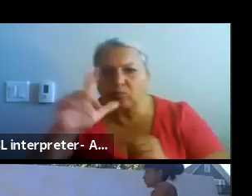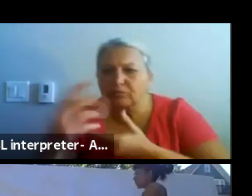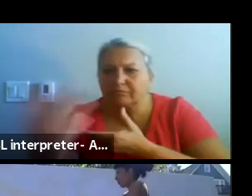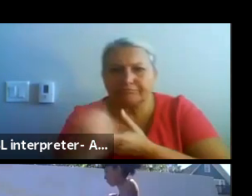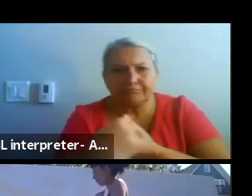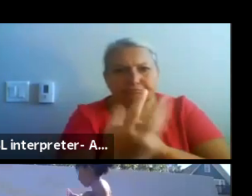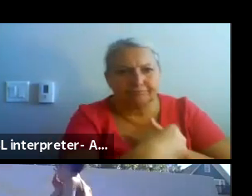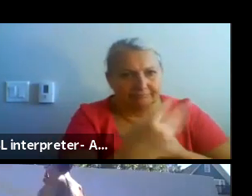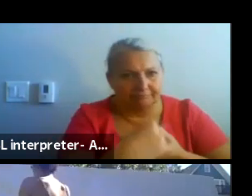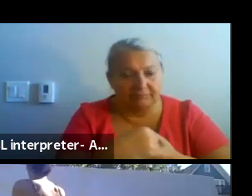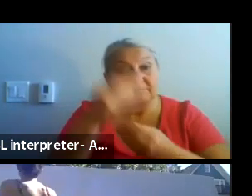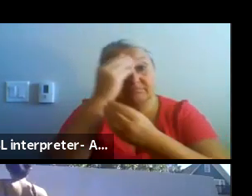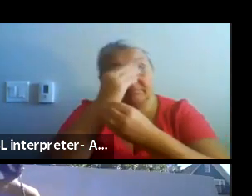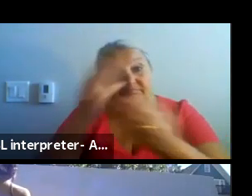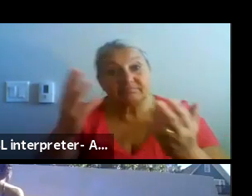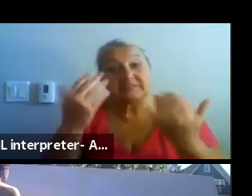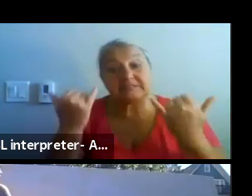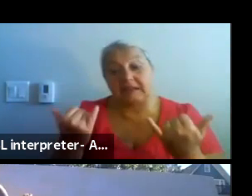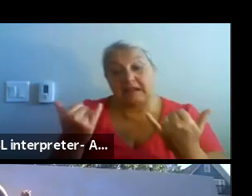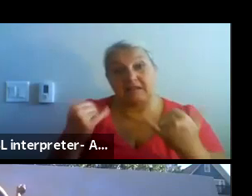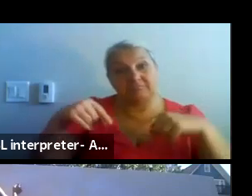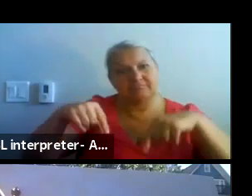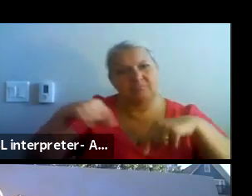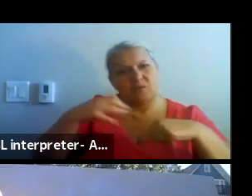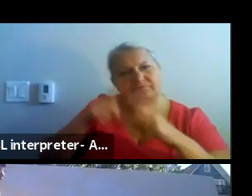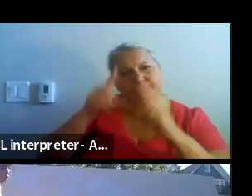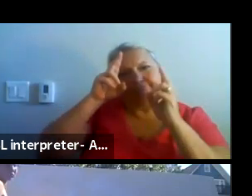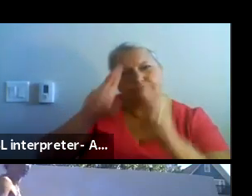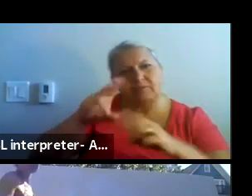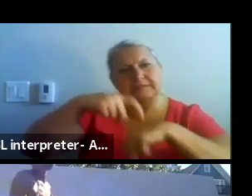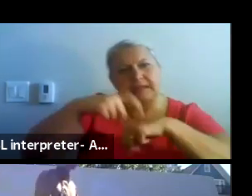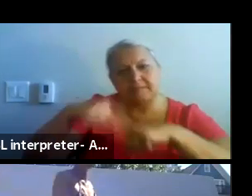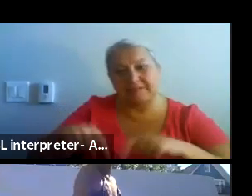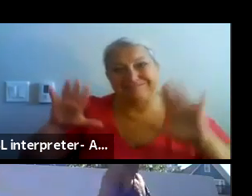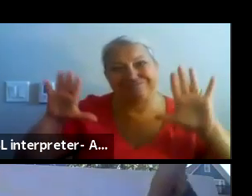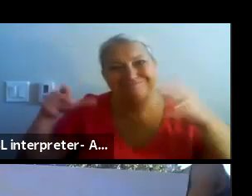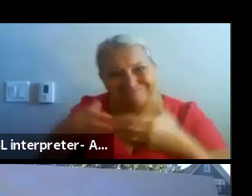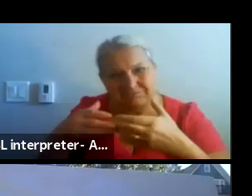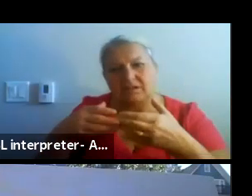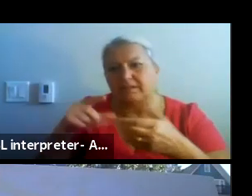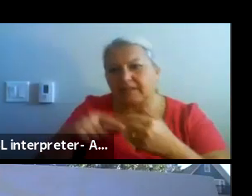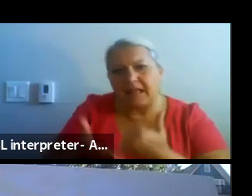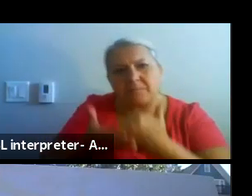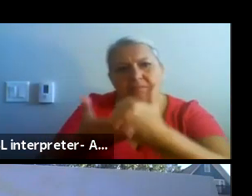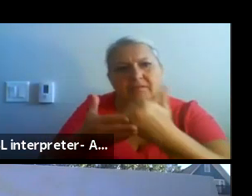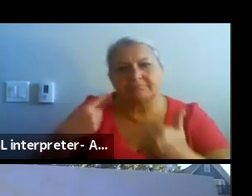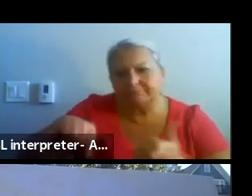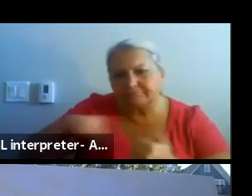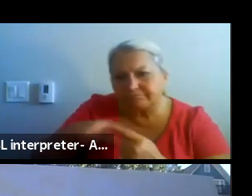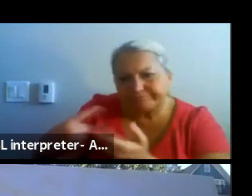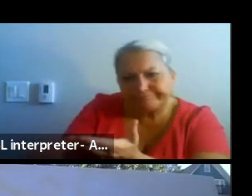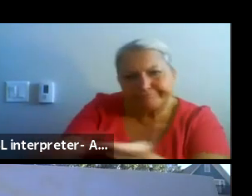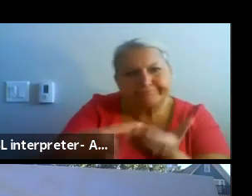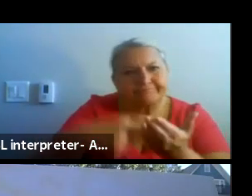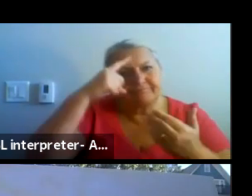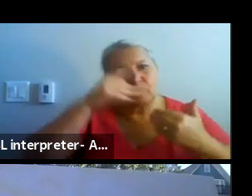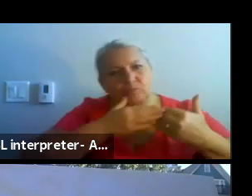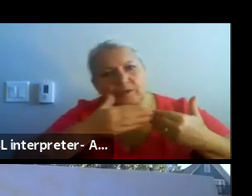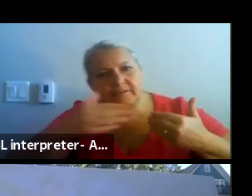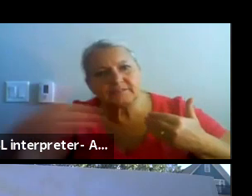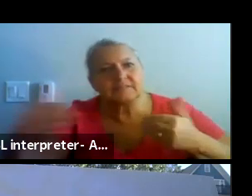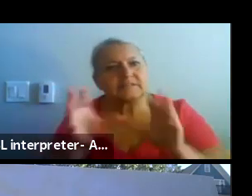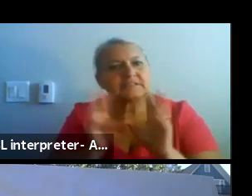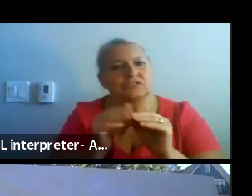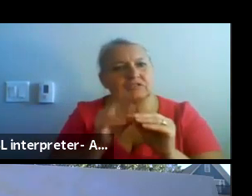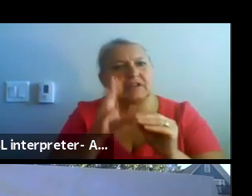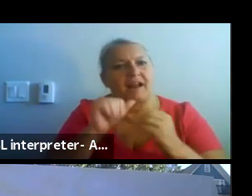what cultivates the intimacy and vulnerability that shapes what's possible in our discussions on the theme for the rest of the session. But we